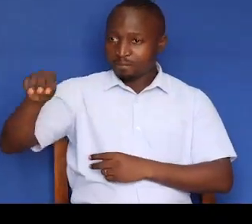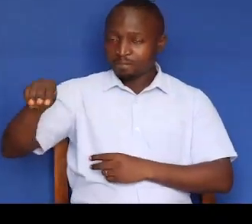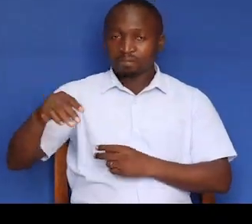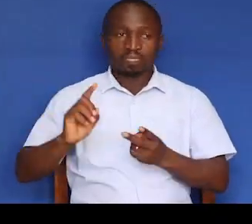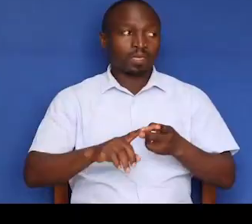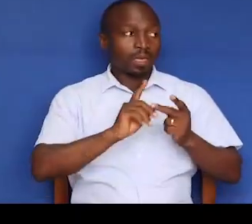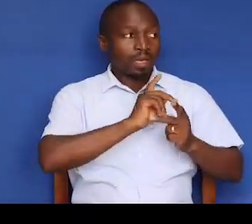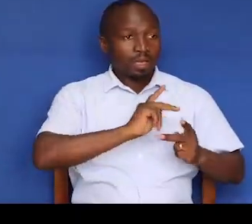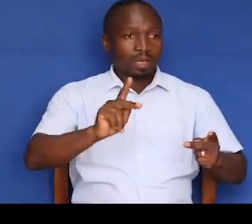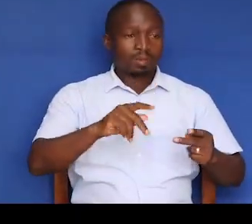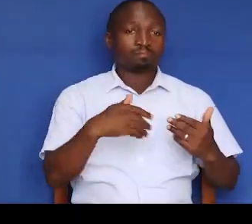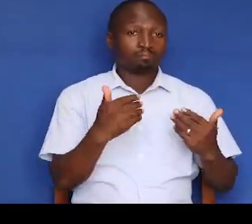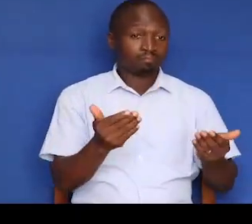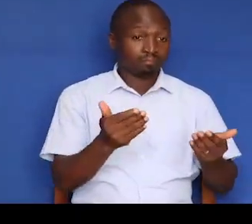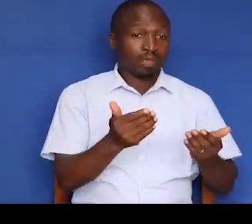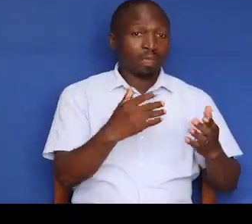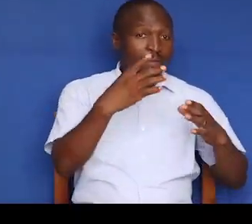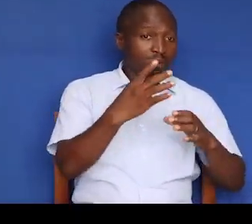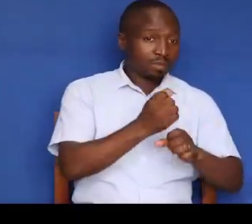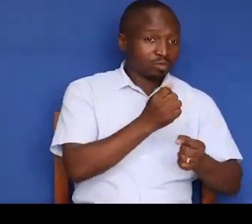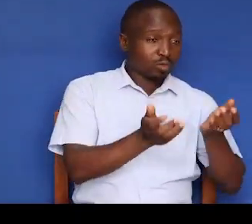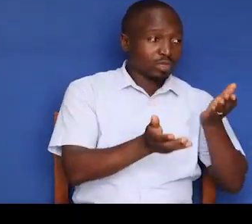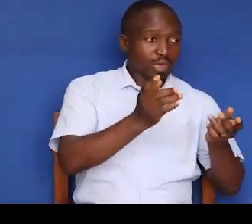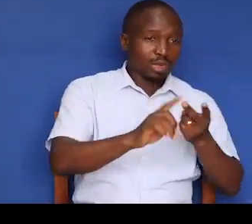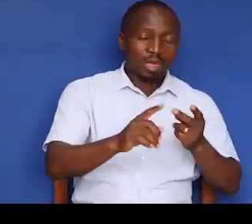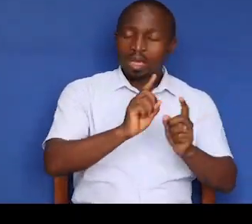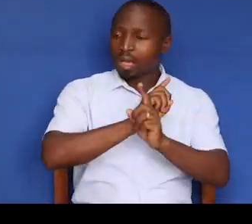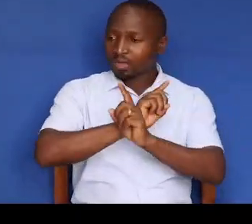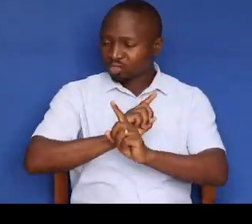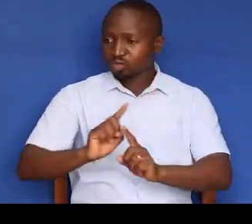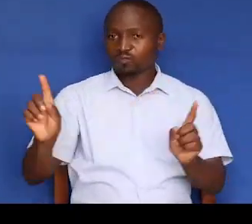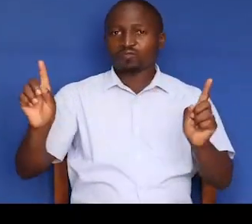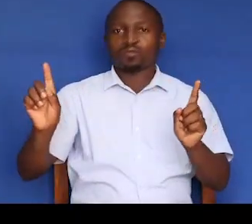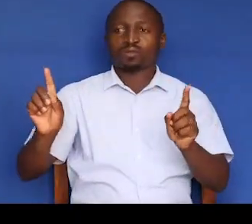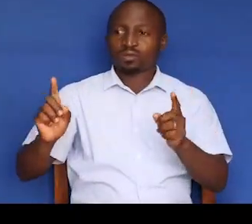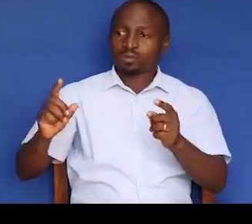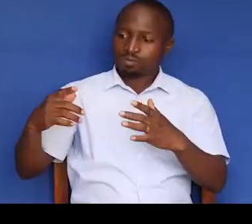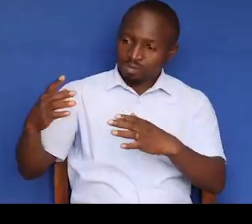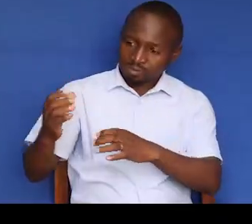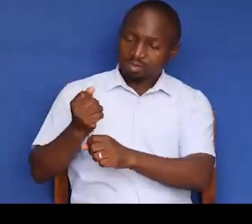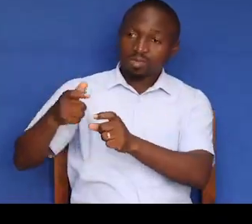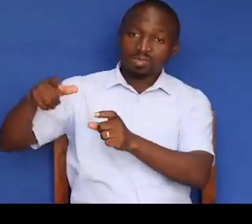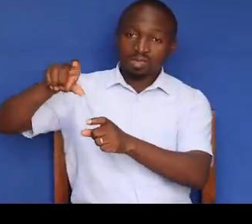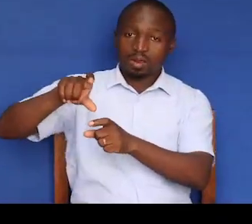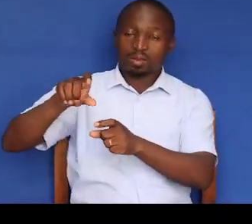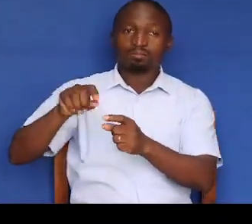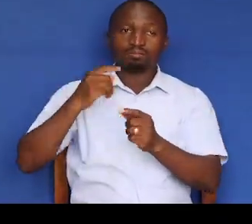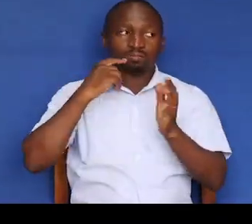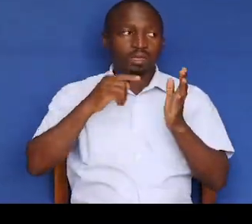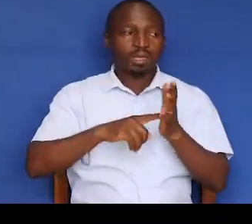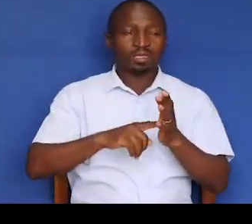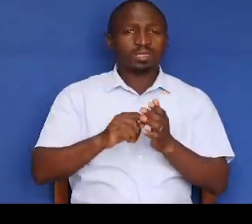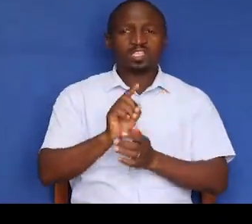it means this market is not operate under perfect competitive market. Maybe